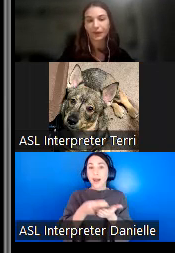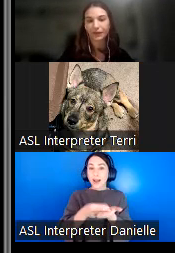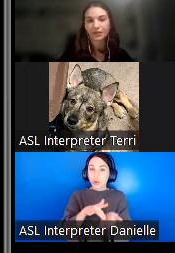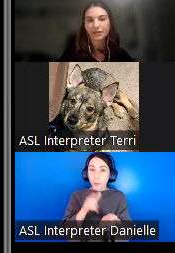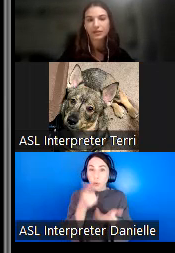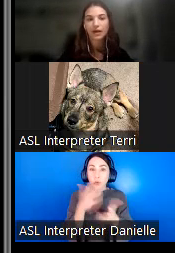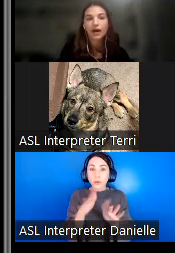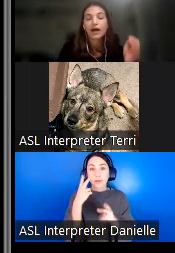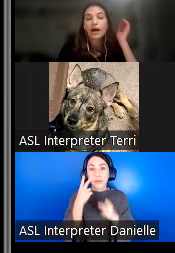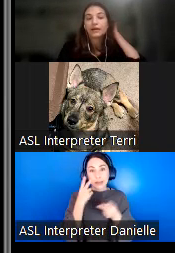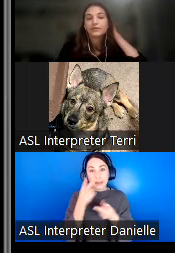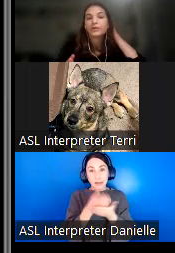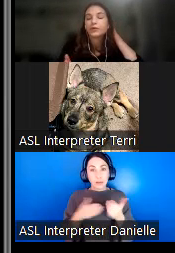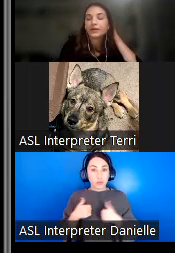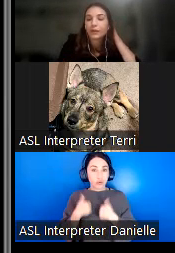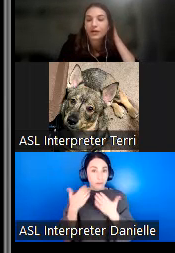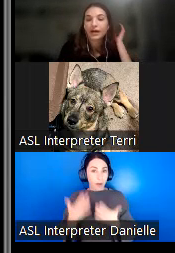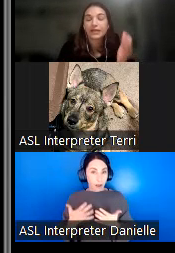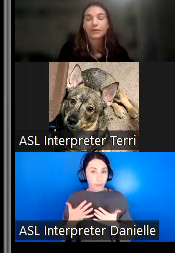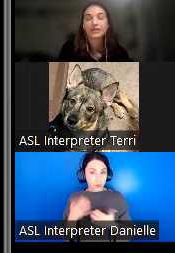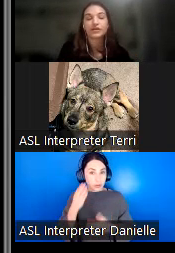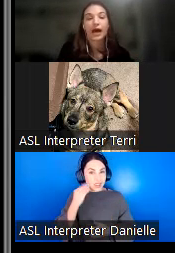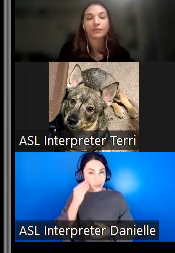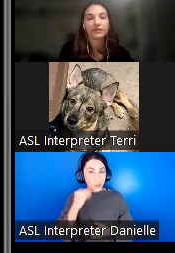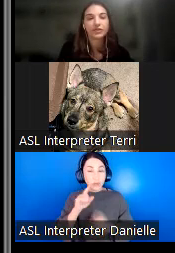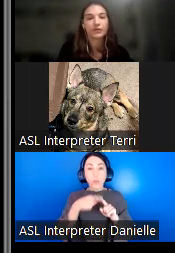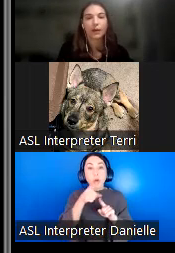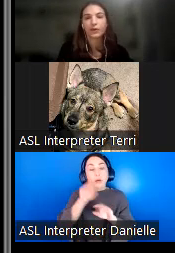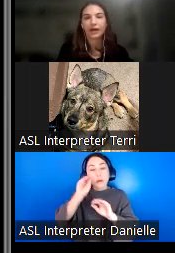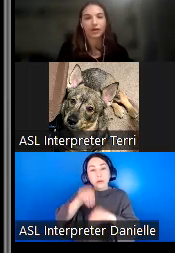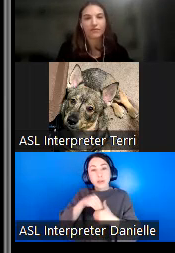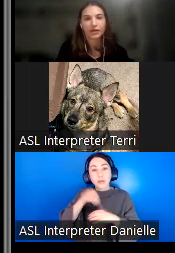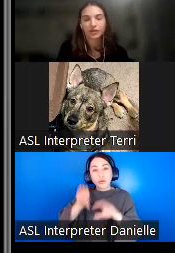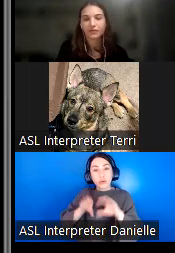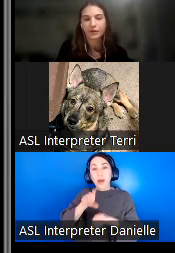survivors experience? And when you put examples in the chat, please do